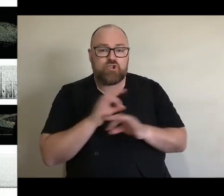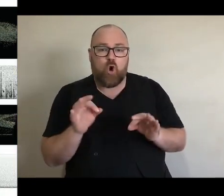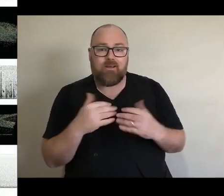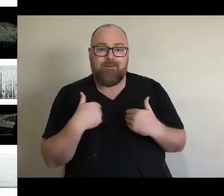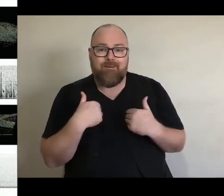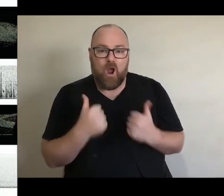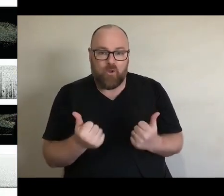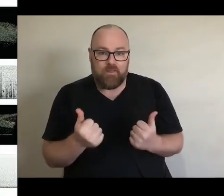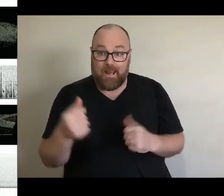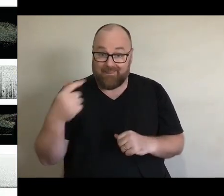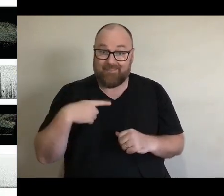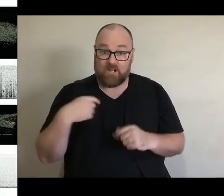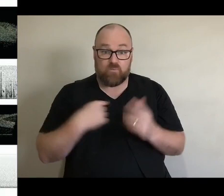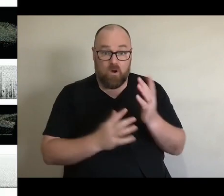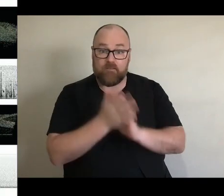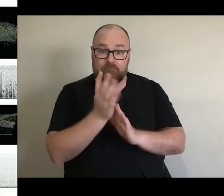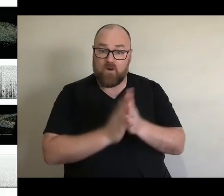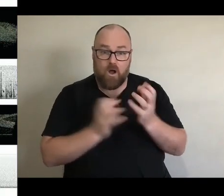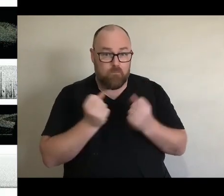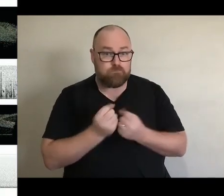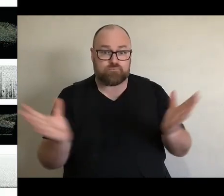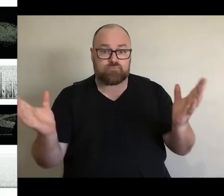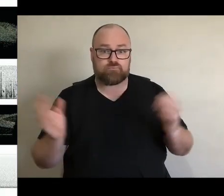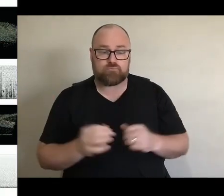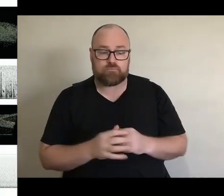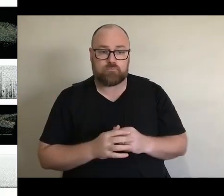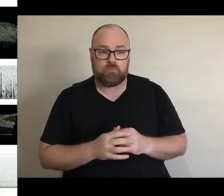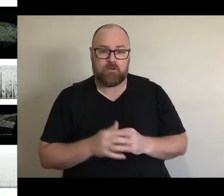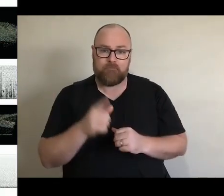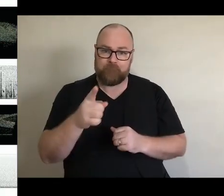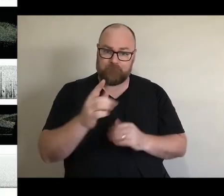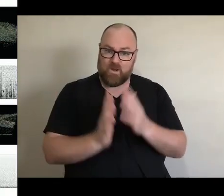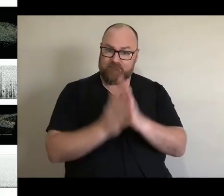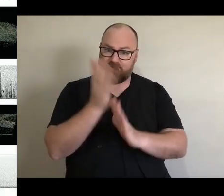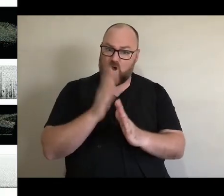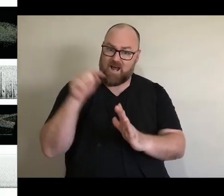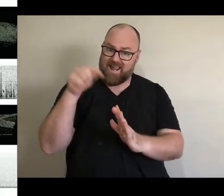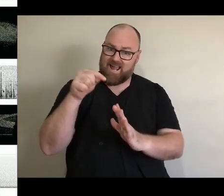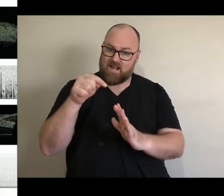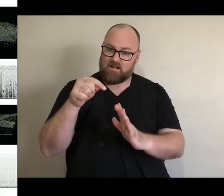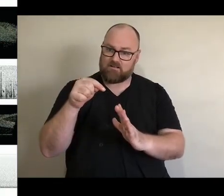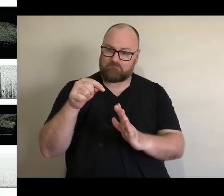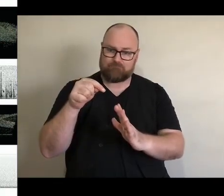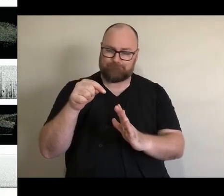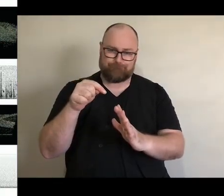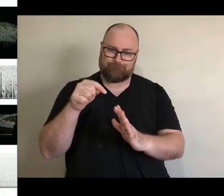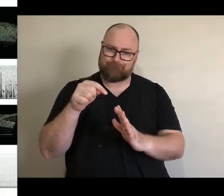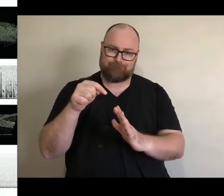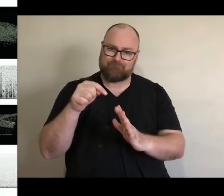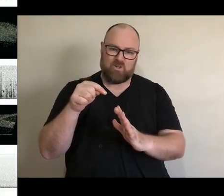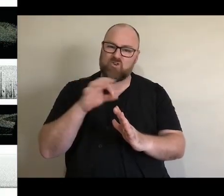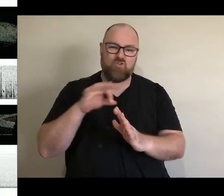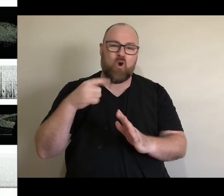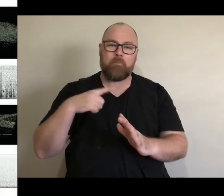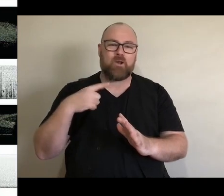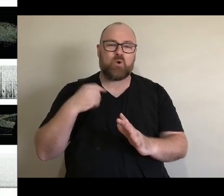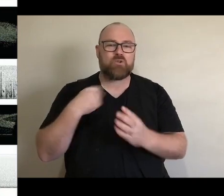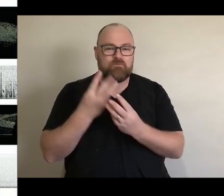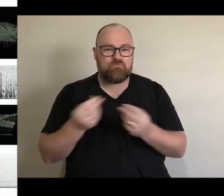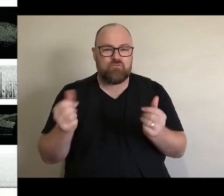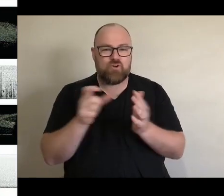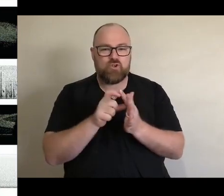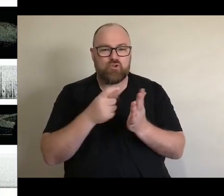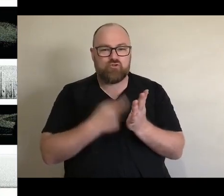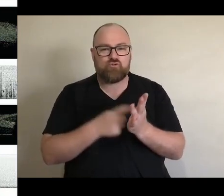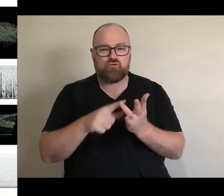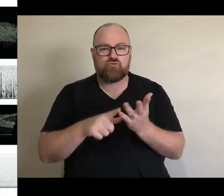sense, that fire was not the events, not the product of a year's worth of drought. It was the product of 250